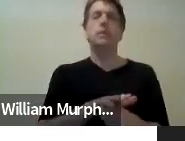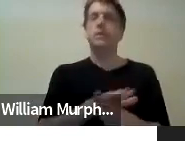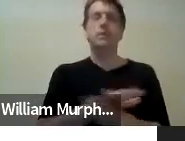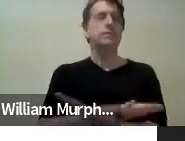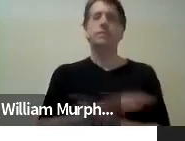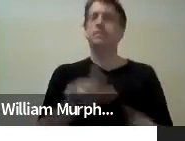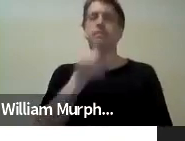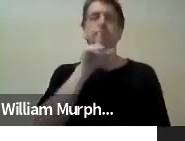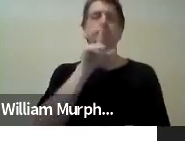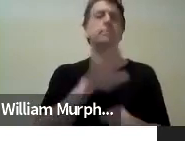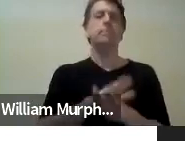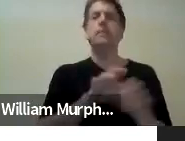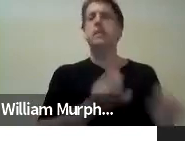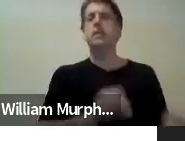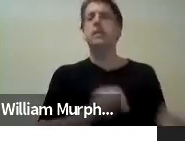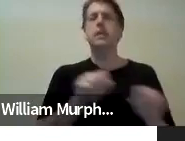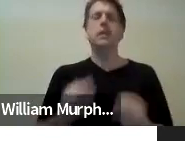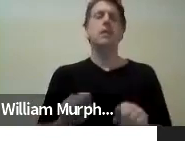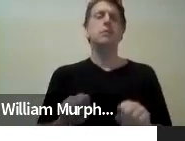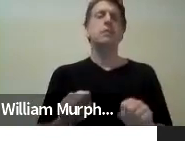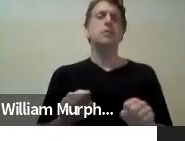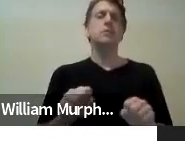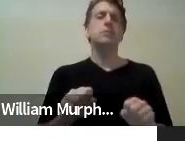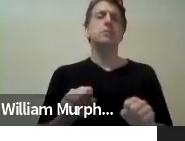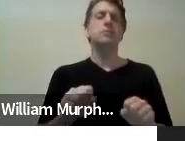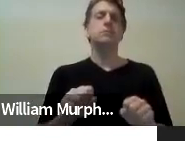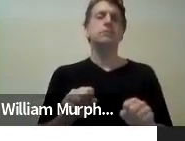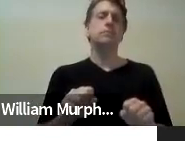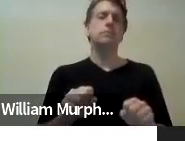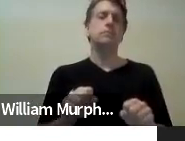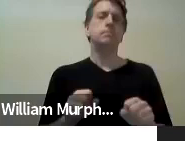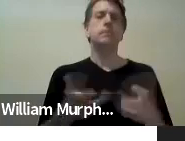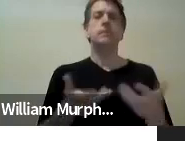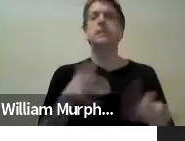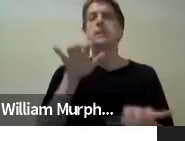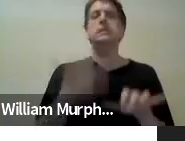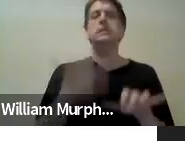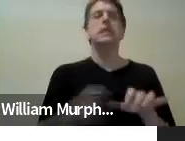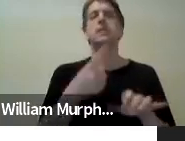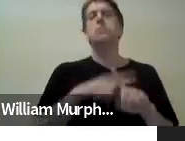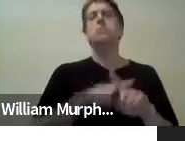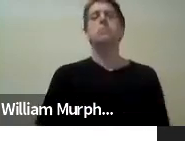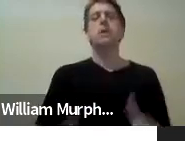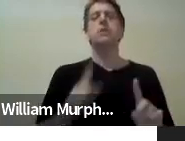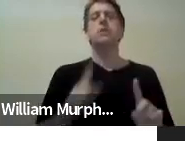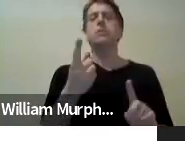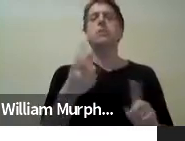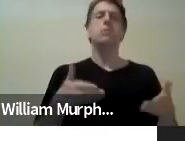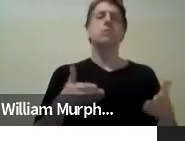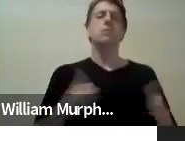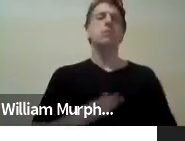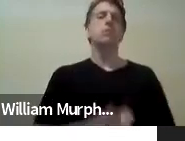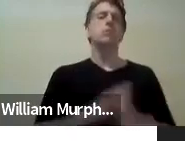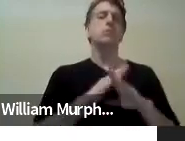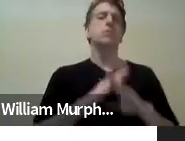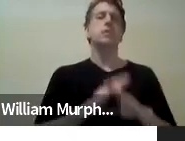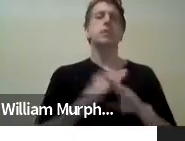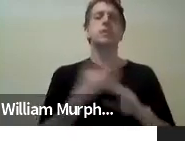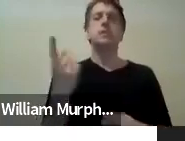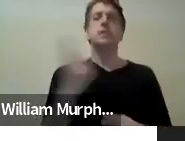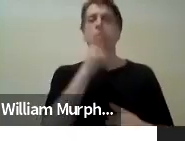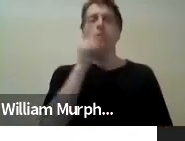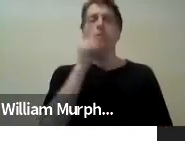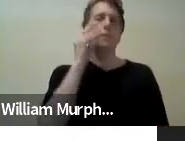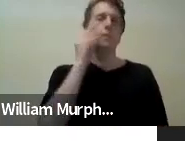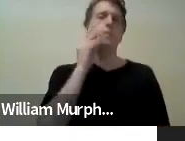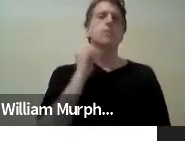a guarantee of being able to stay, but it is one way that people can be protected if they are experiencing some